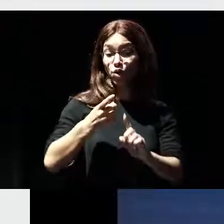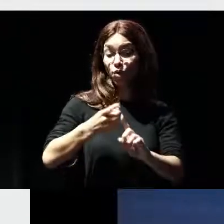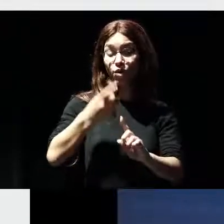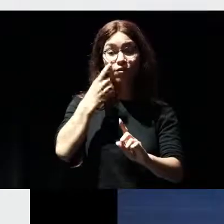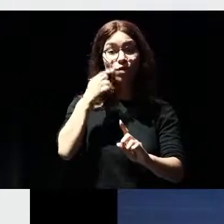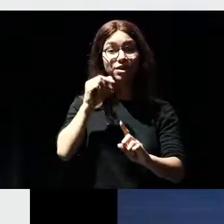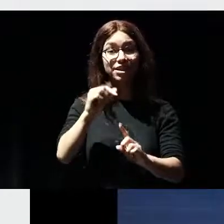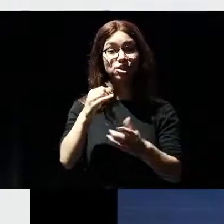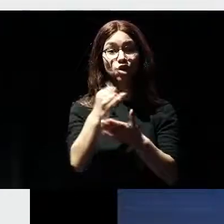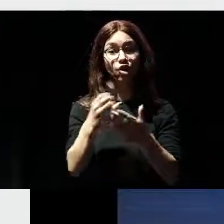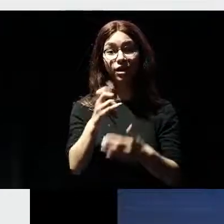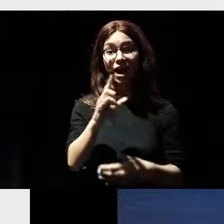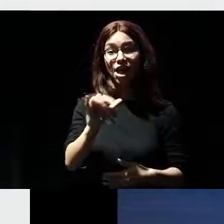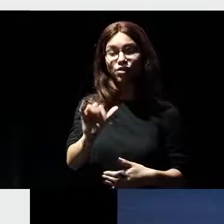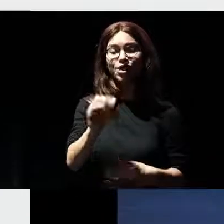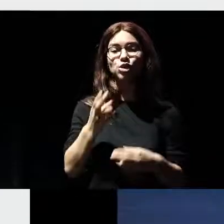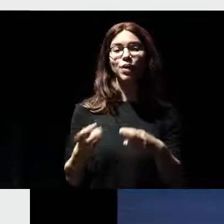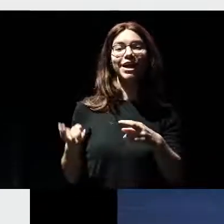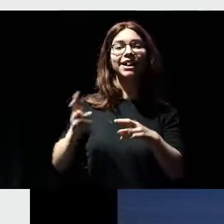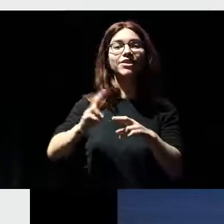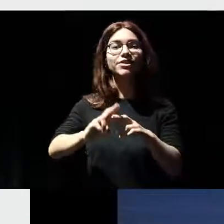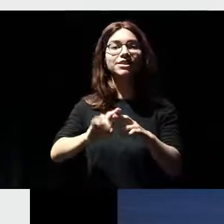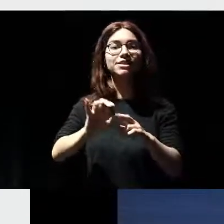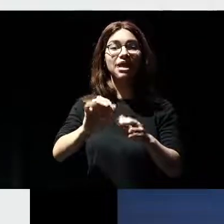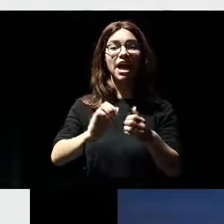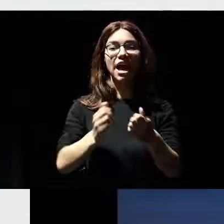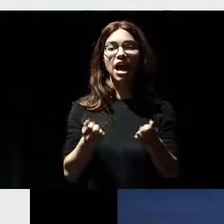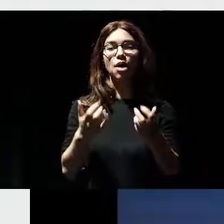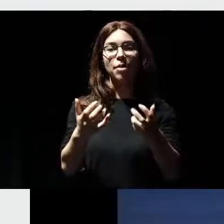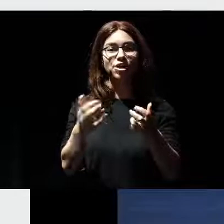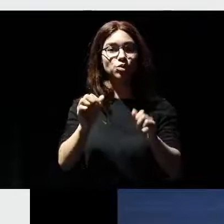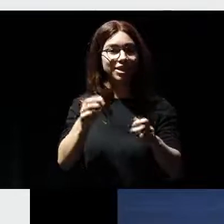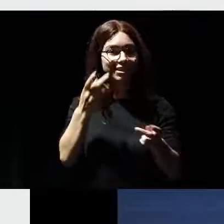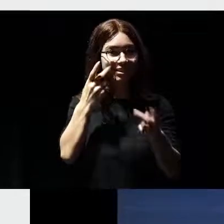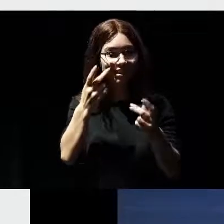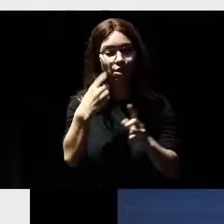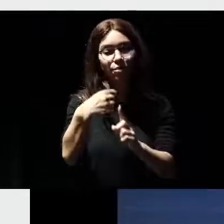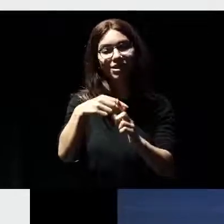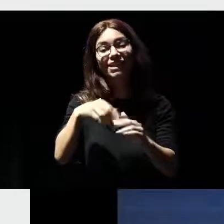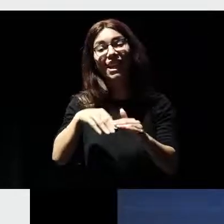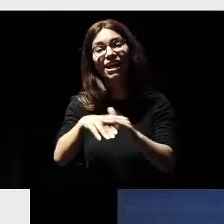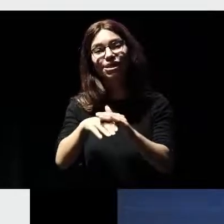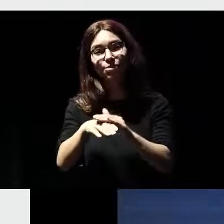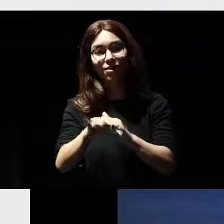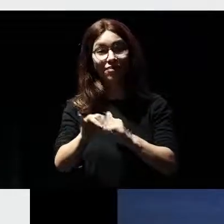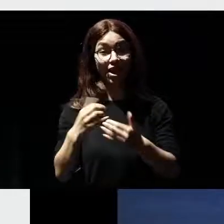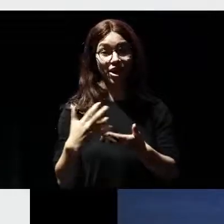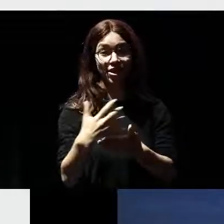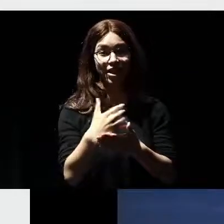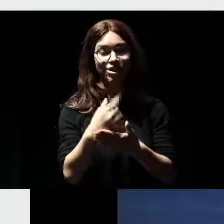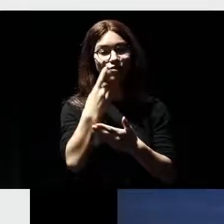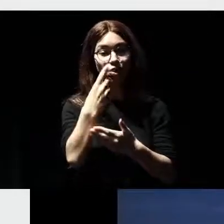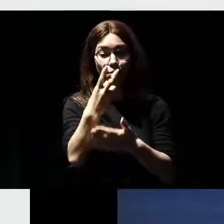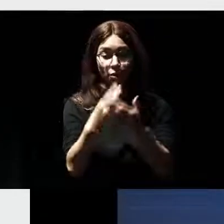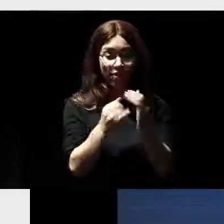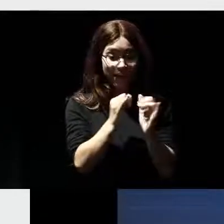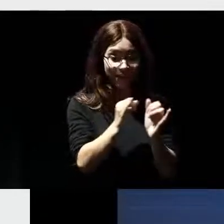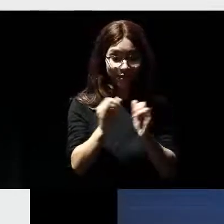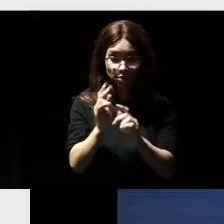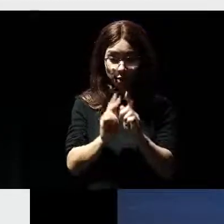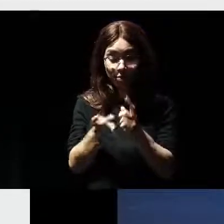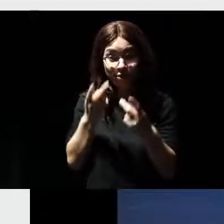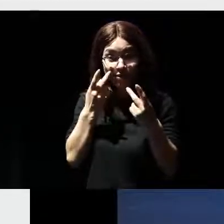Gallery was to increase the visibility of that collection, but also increase the accessibility for individuals to see